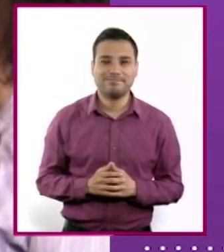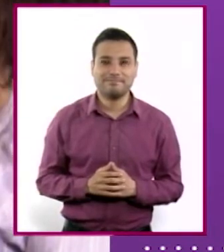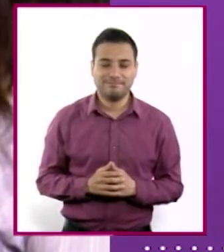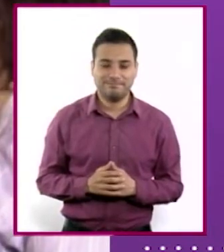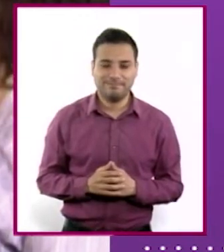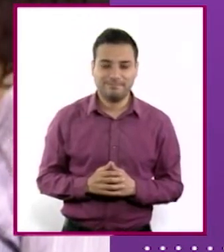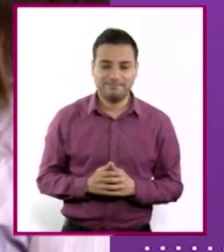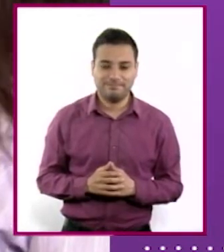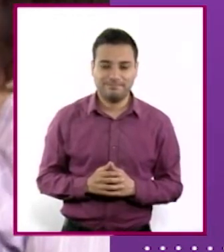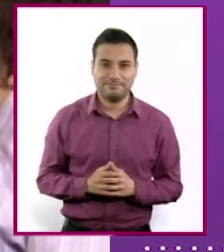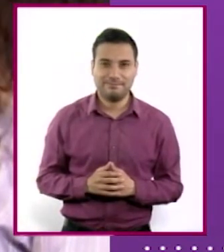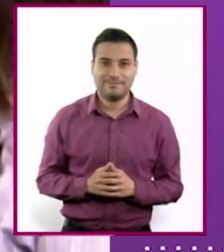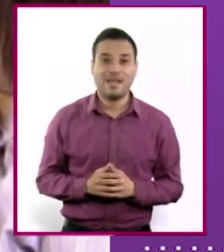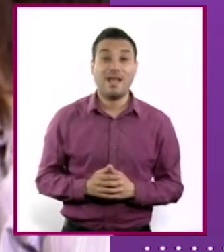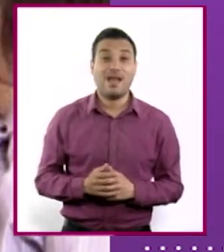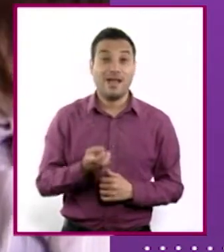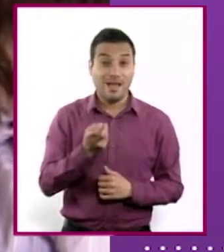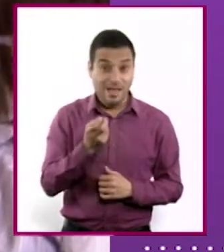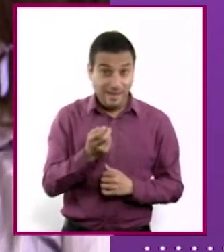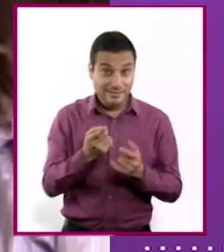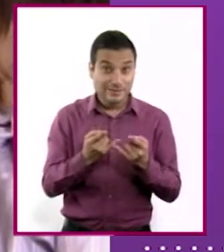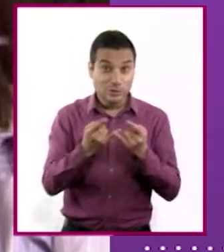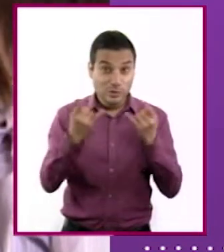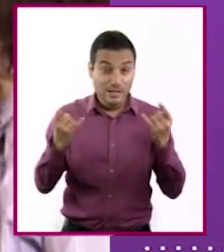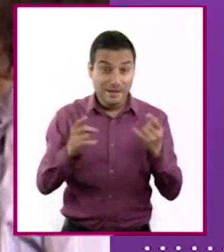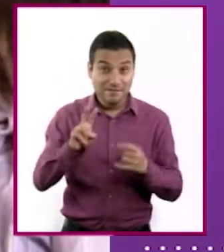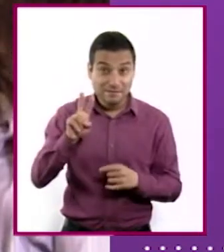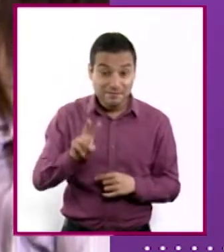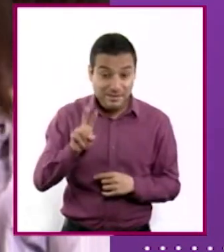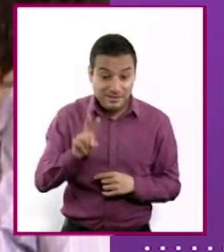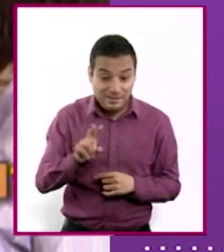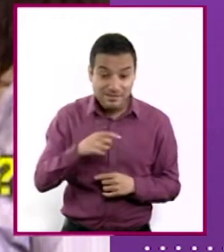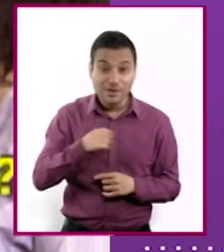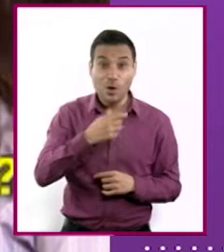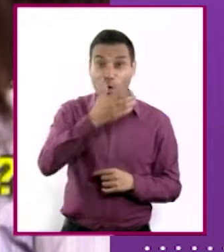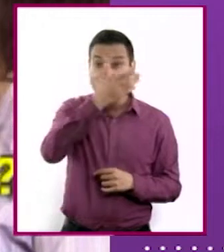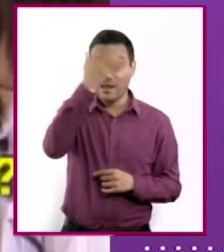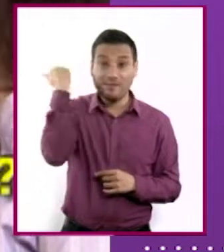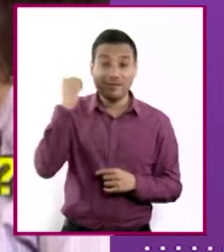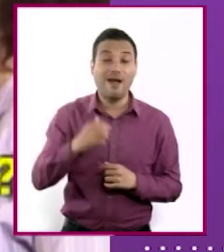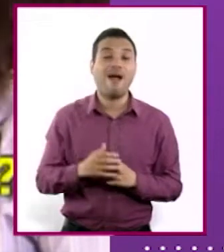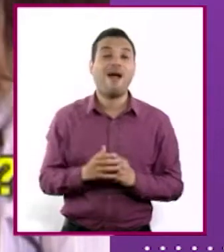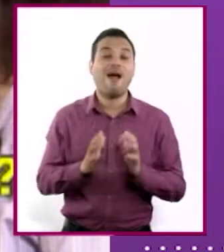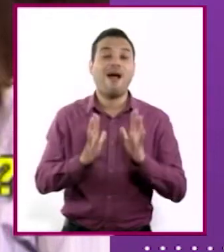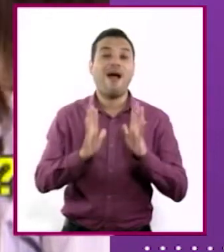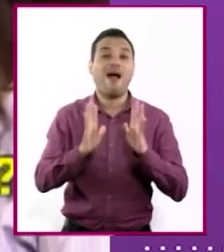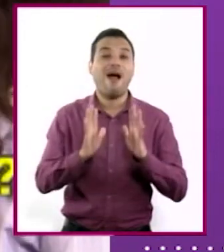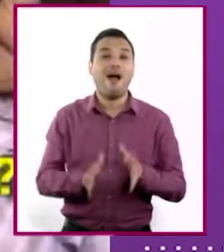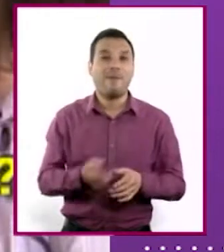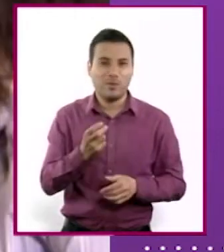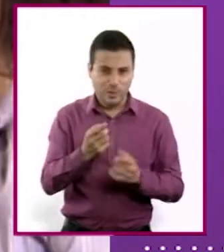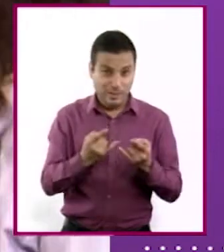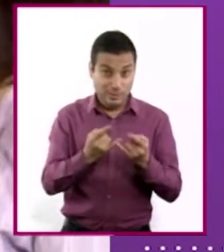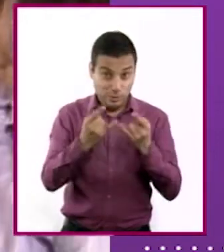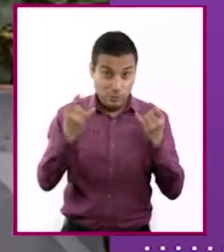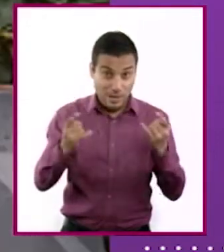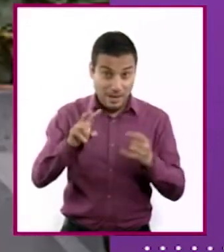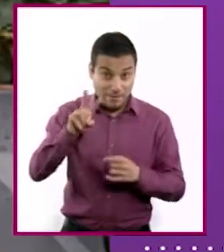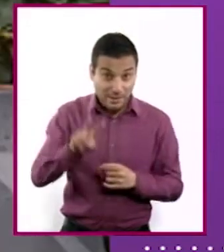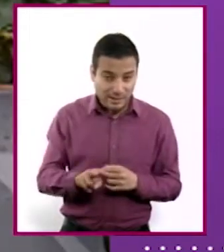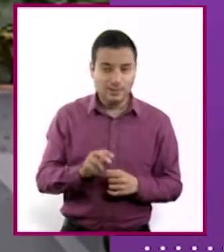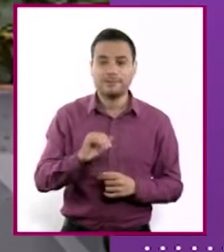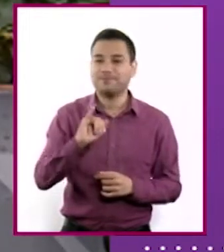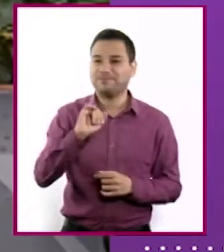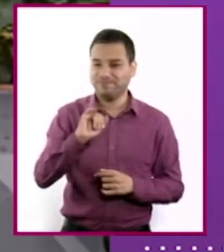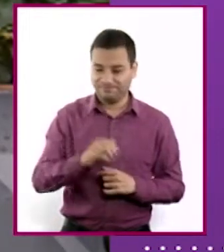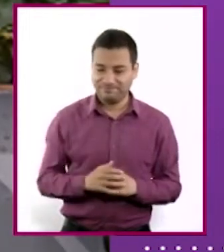So, is that the true story? I didn't know. But are you sure it happened? Yes,